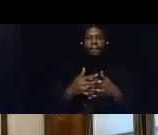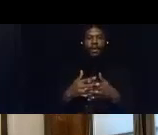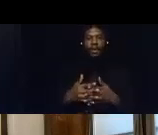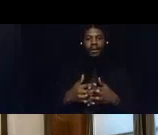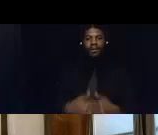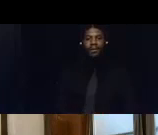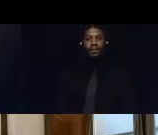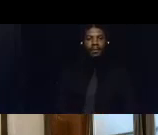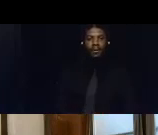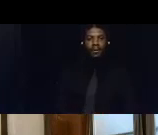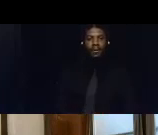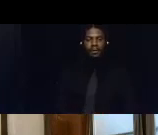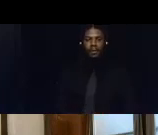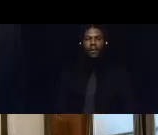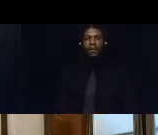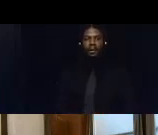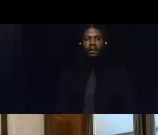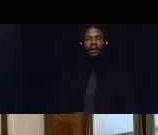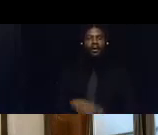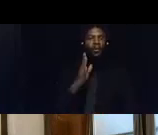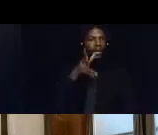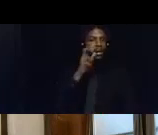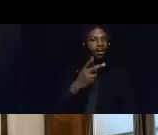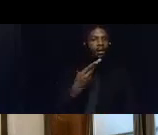how Khalil says these things in context.